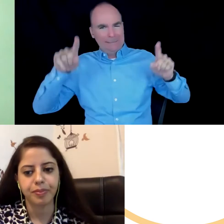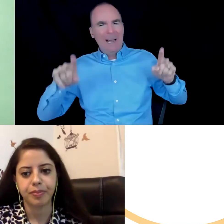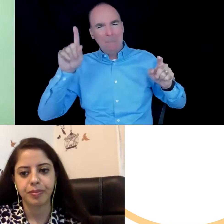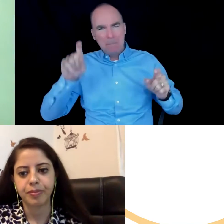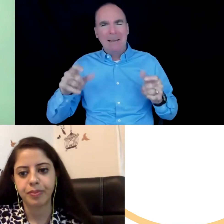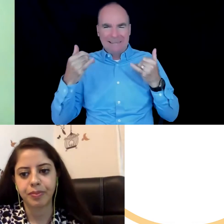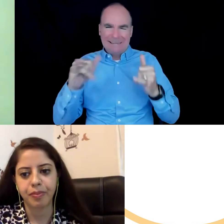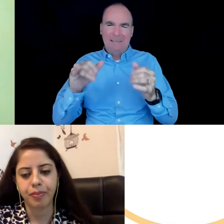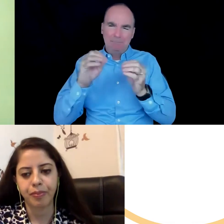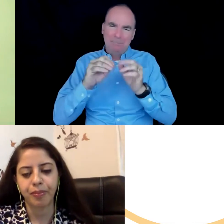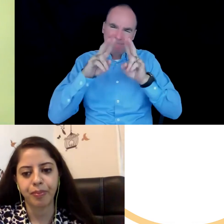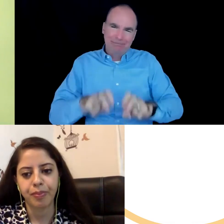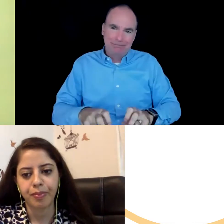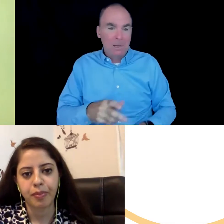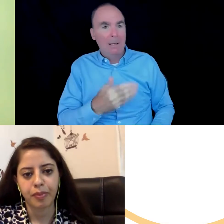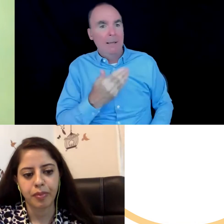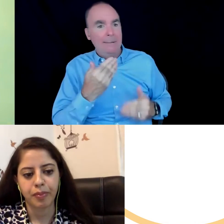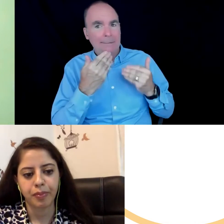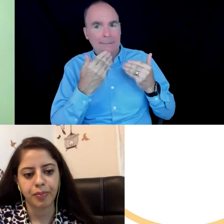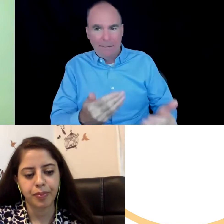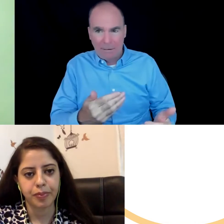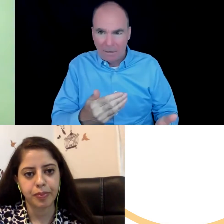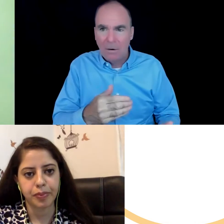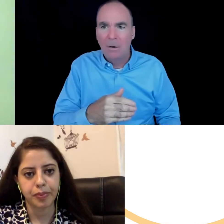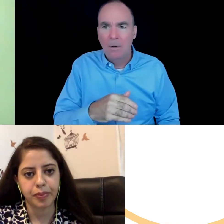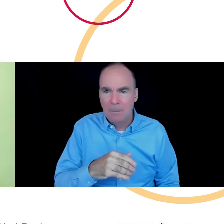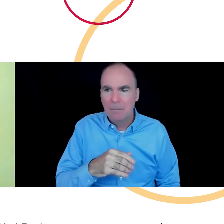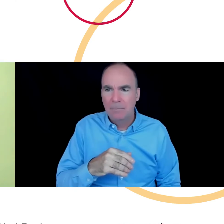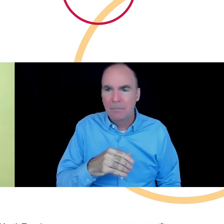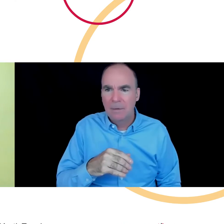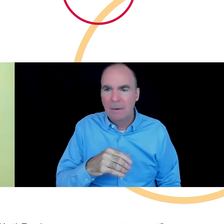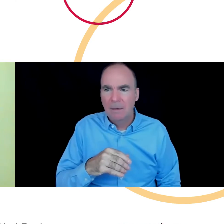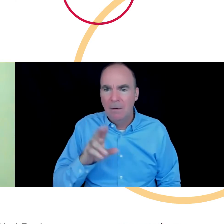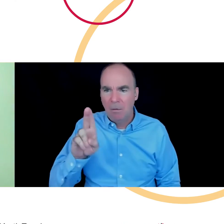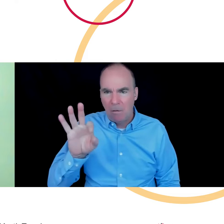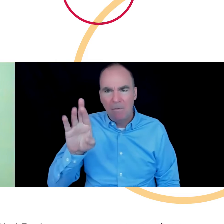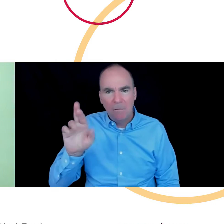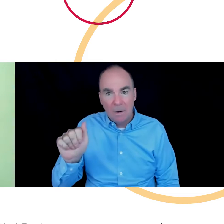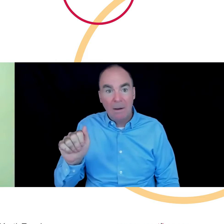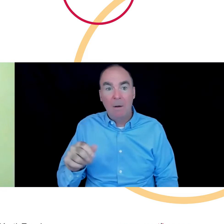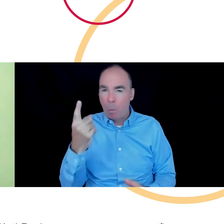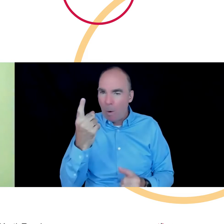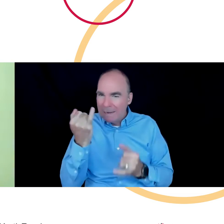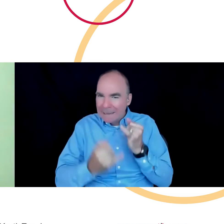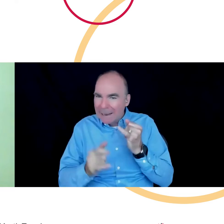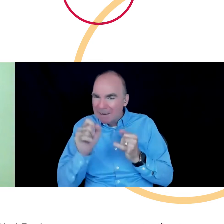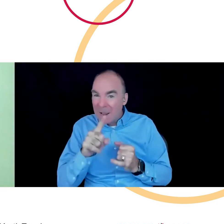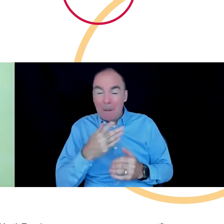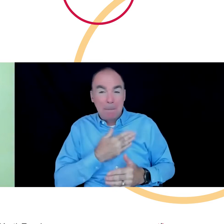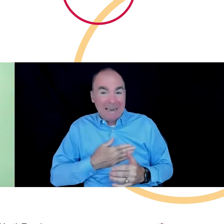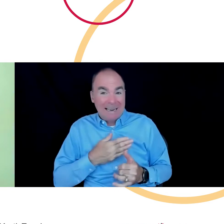much, Ufra. So I have one last question, and I would request all of our panelists to be very